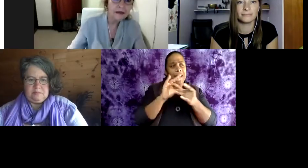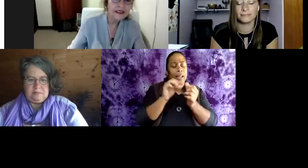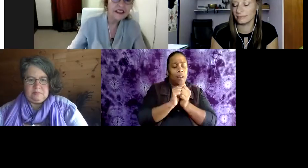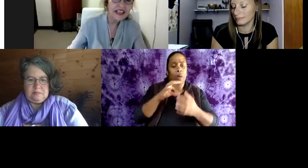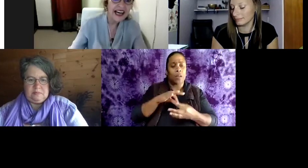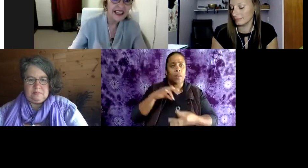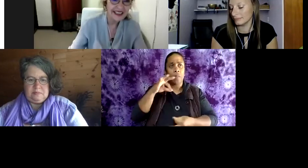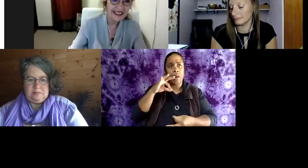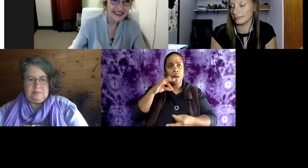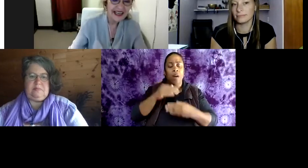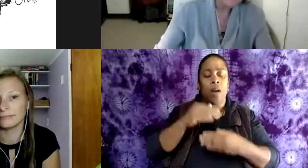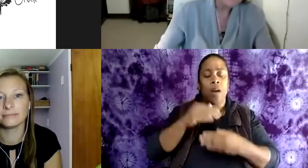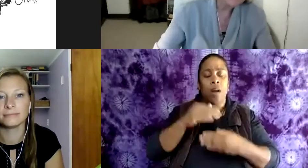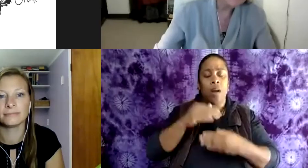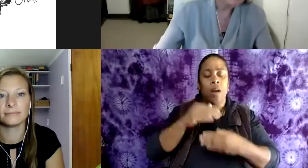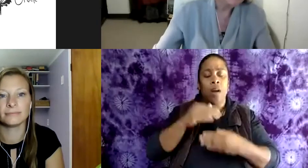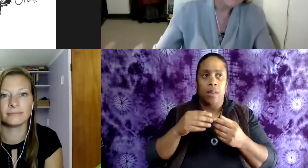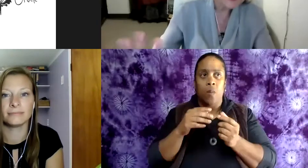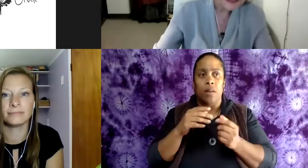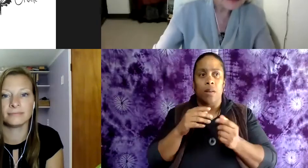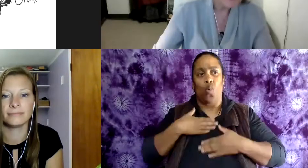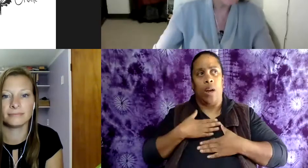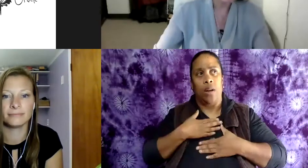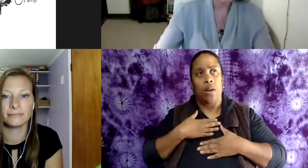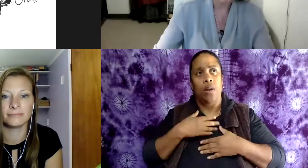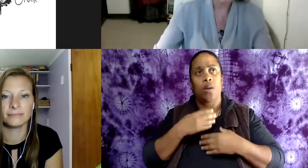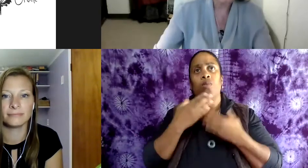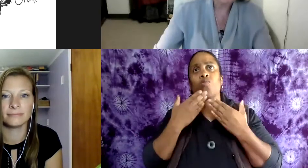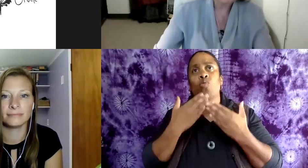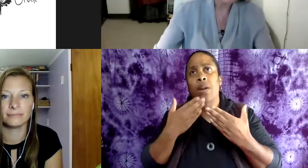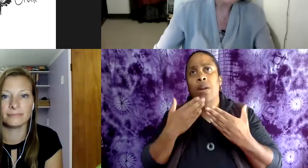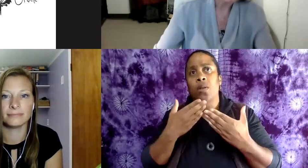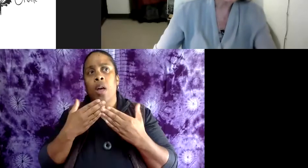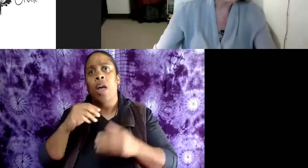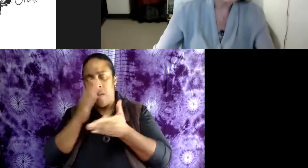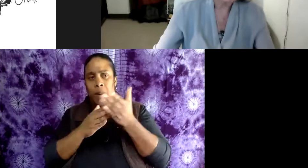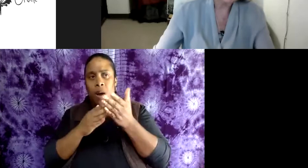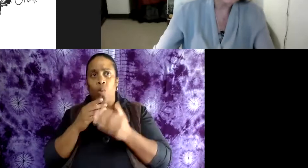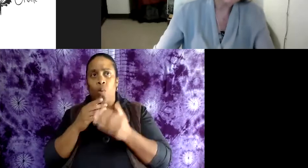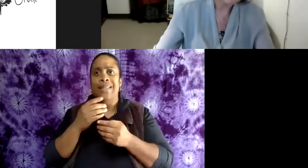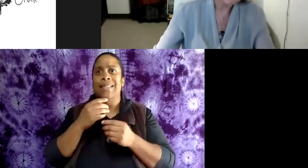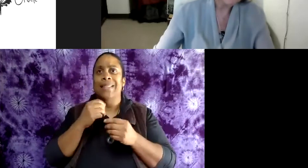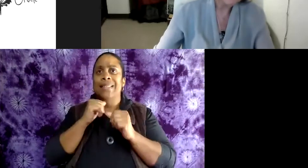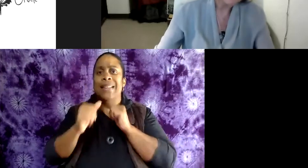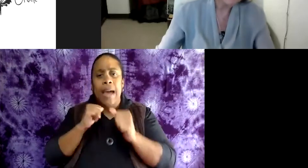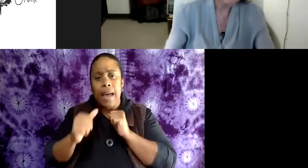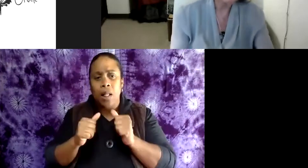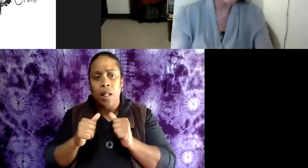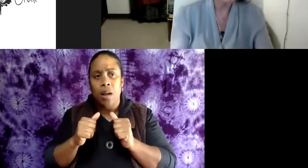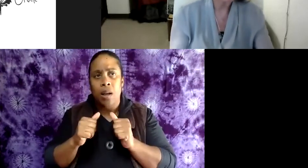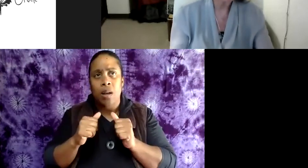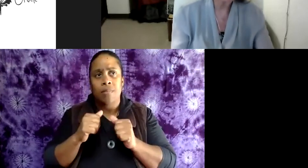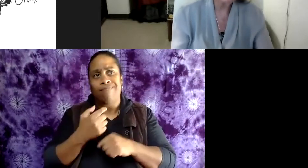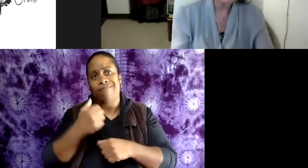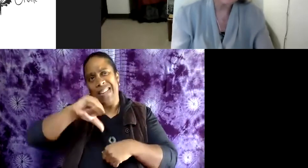part was denying anything that would keep you from being a part of it. And for me, that was a turning point. And then after